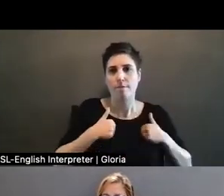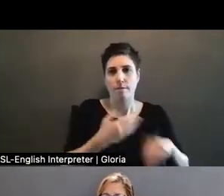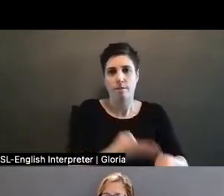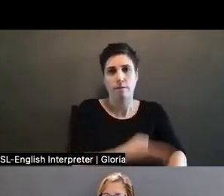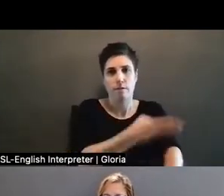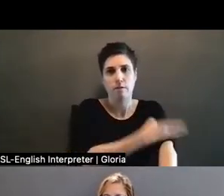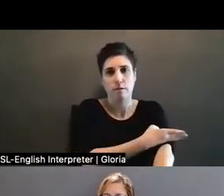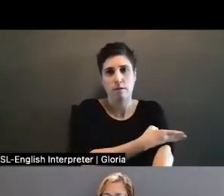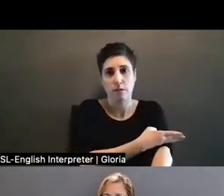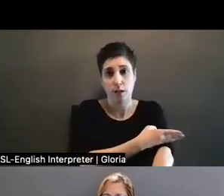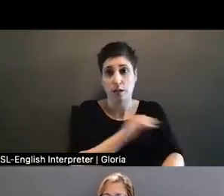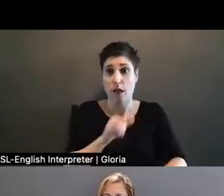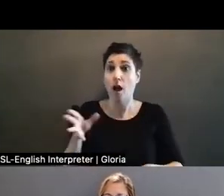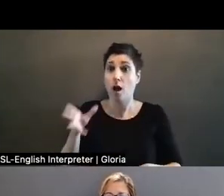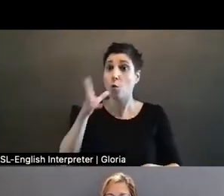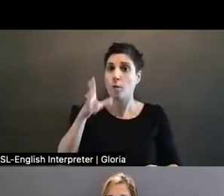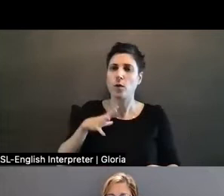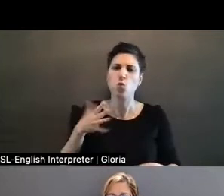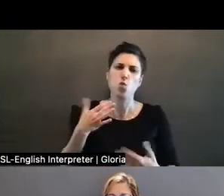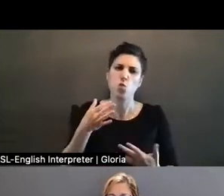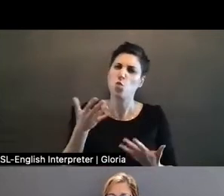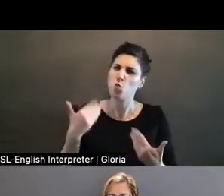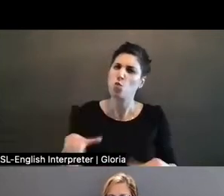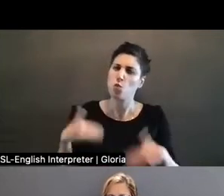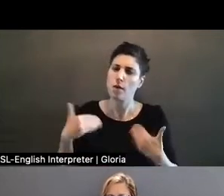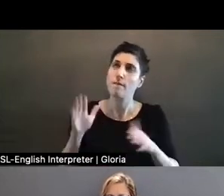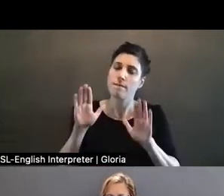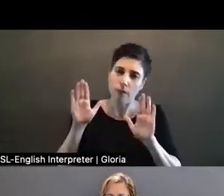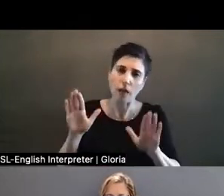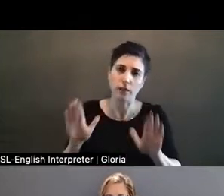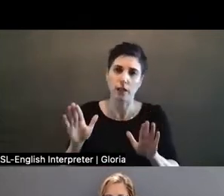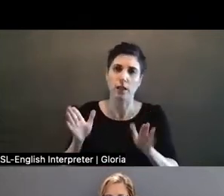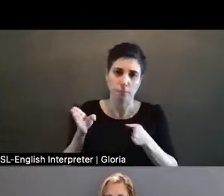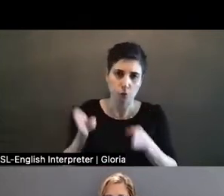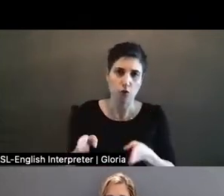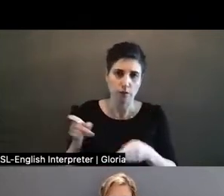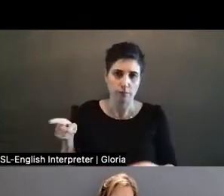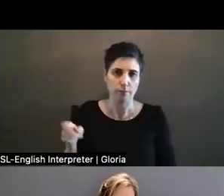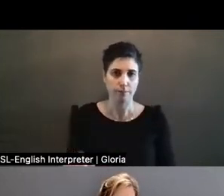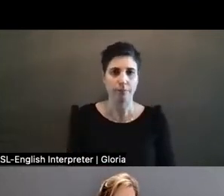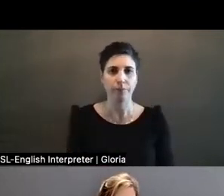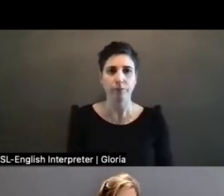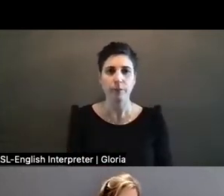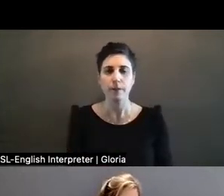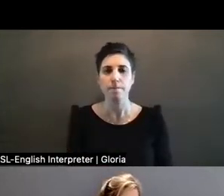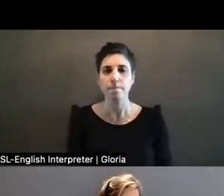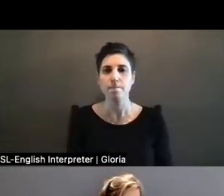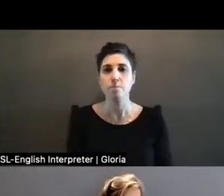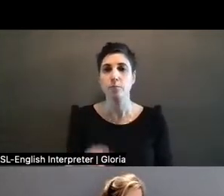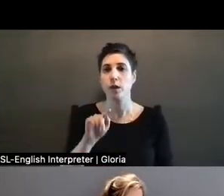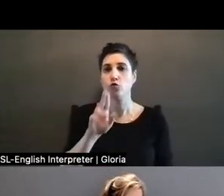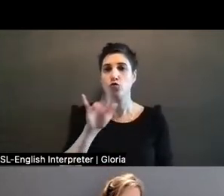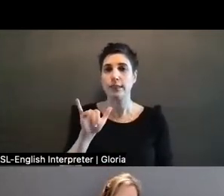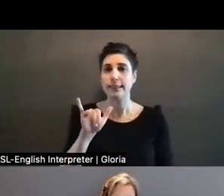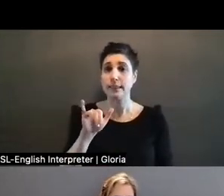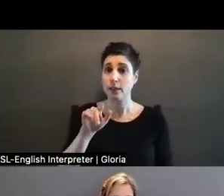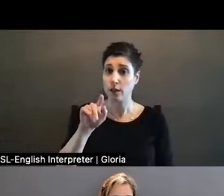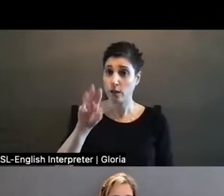seriously a fascinating person. Okay. And so, sorry, Wendy, did you want to speak more to these resources?